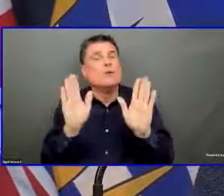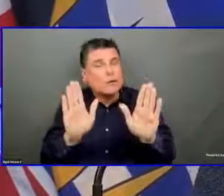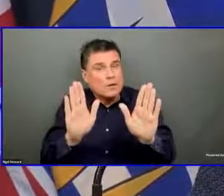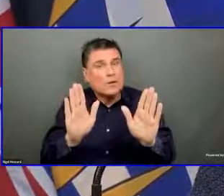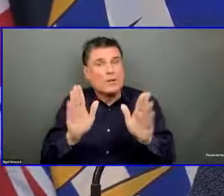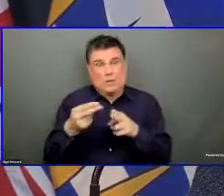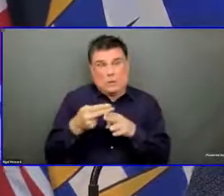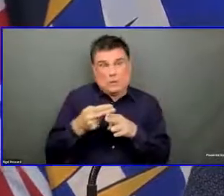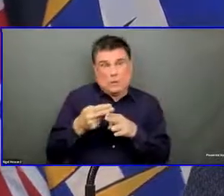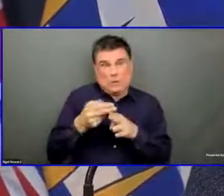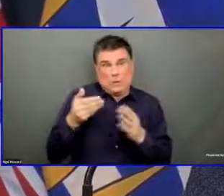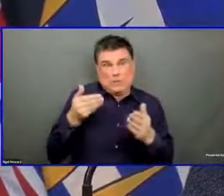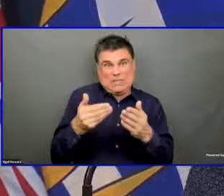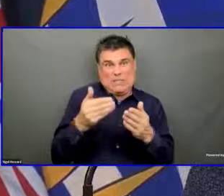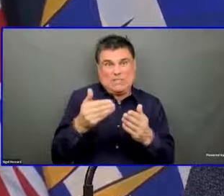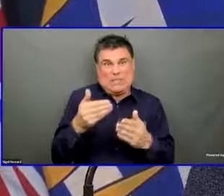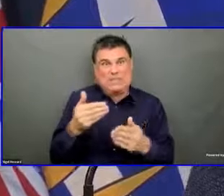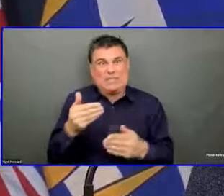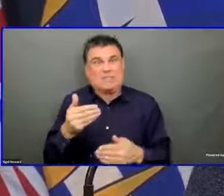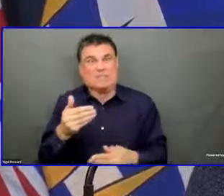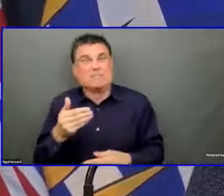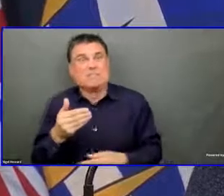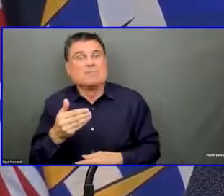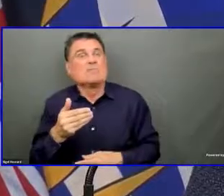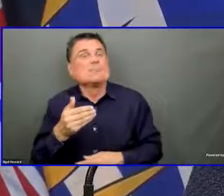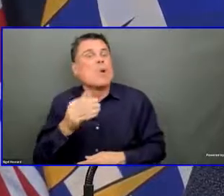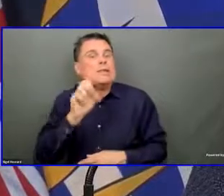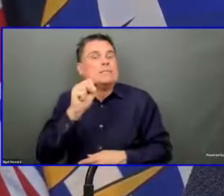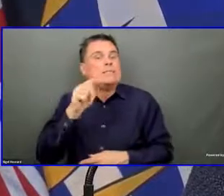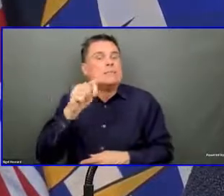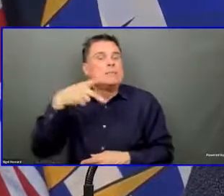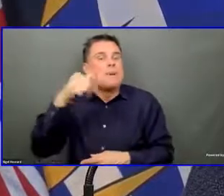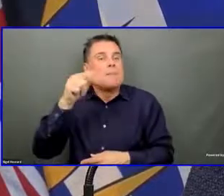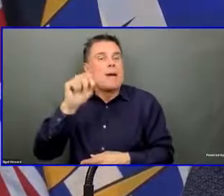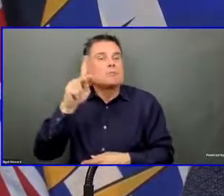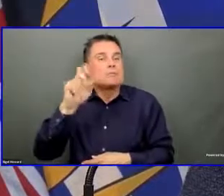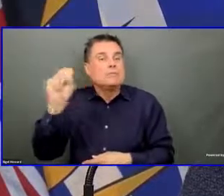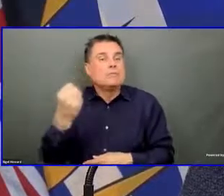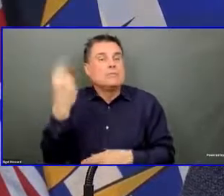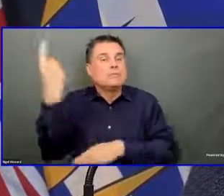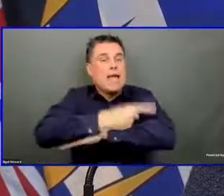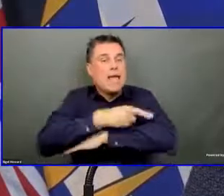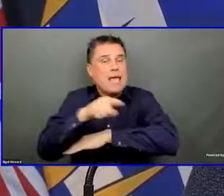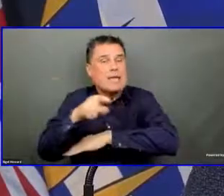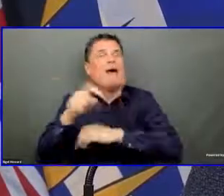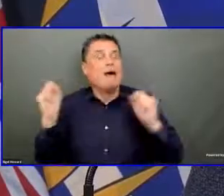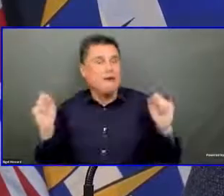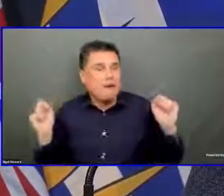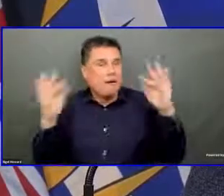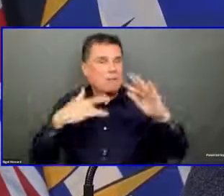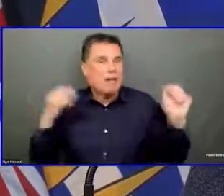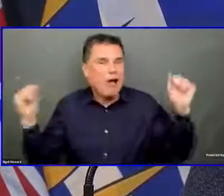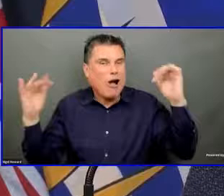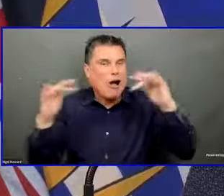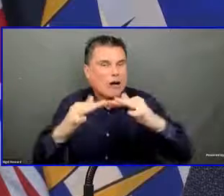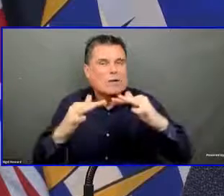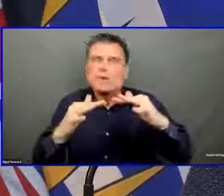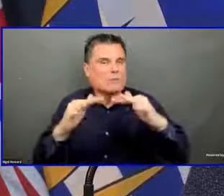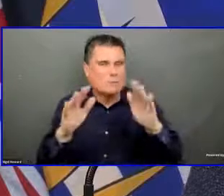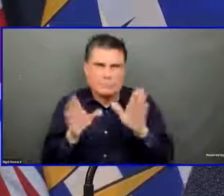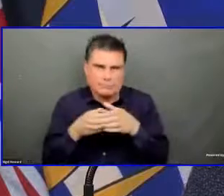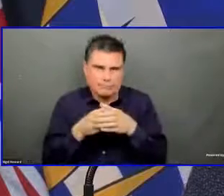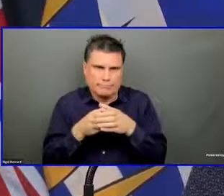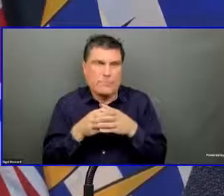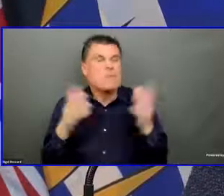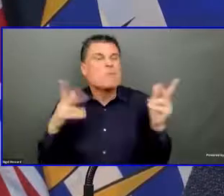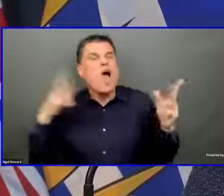have parties. And we know that alcohol sales can be a part of people losing inhibitions and perhaps forgetting their COVID